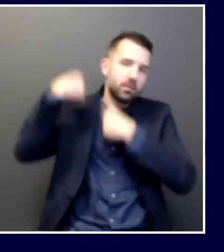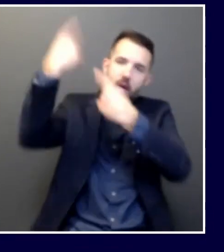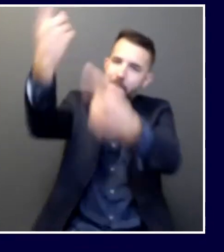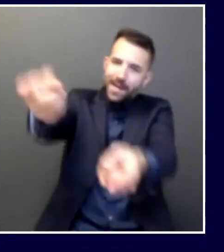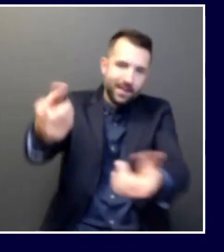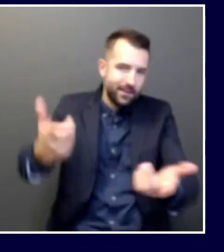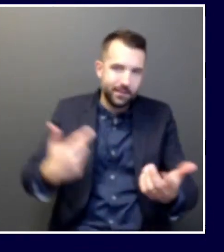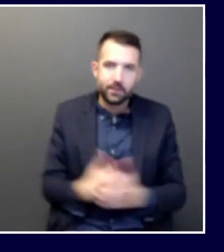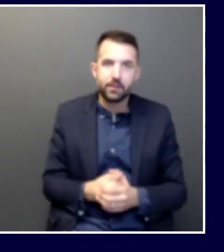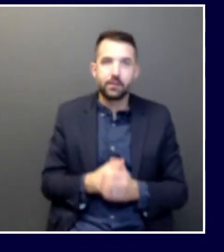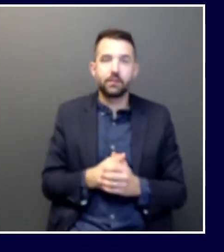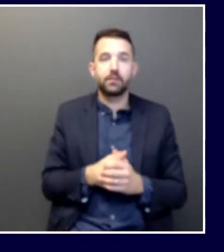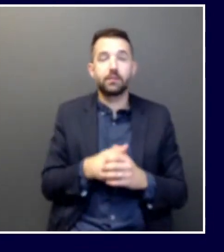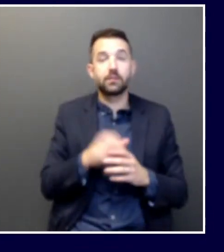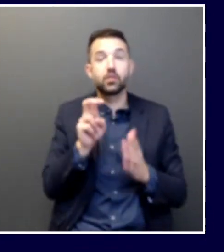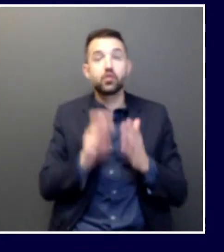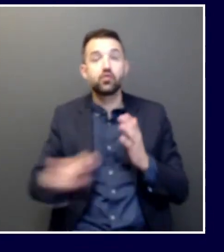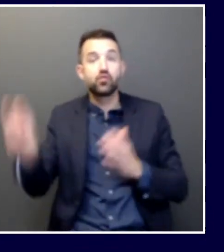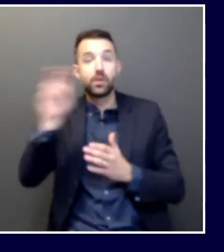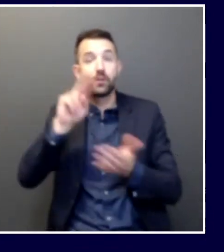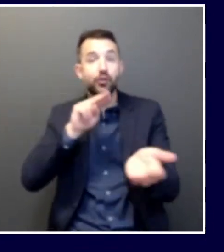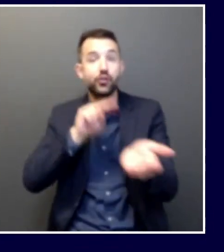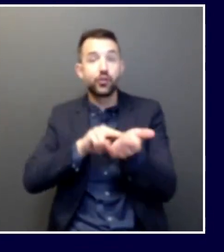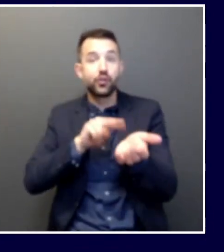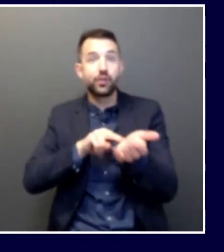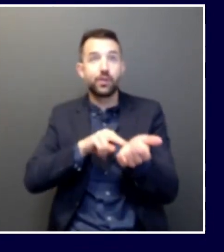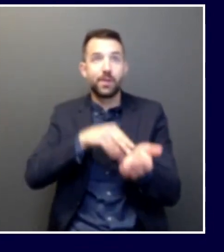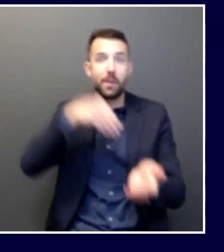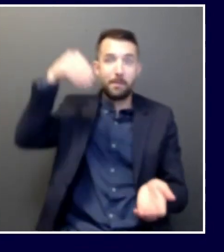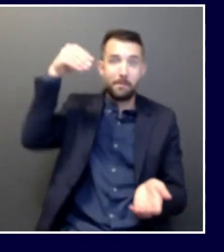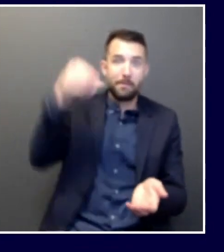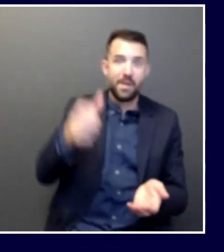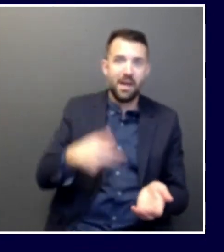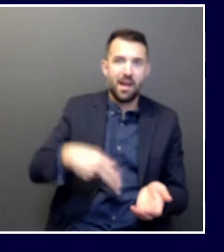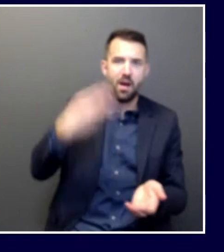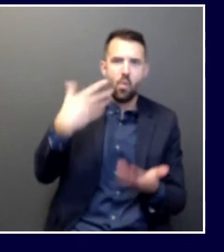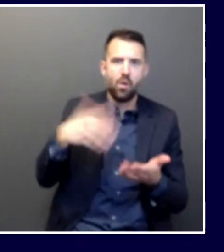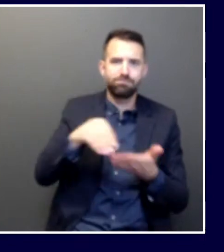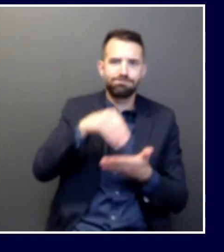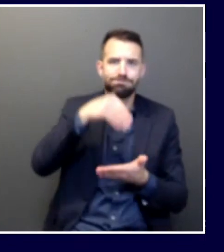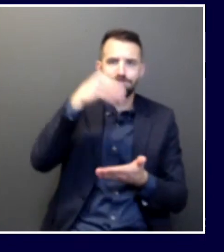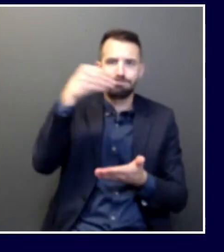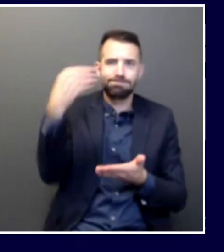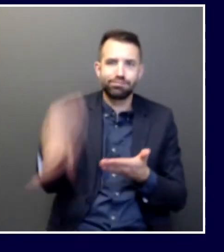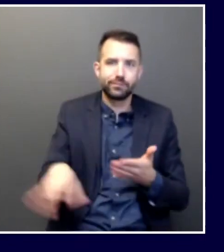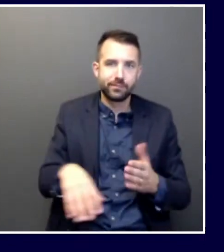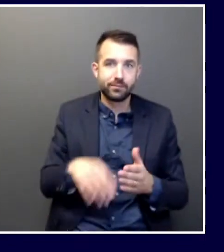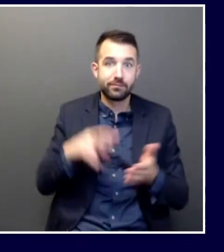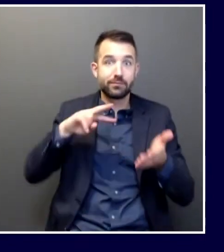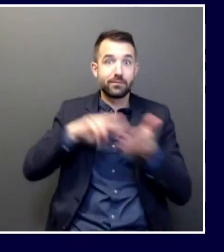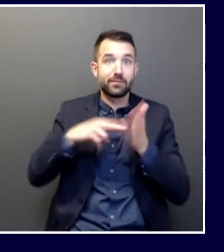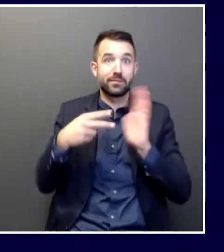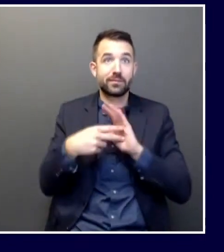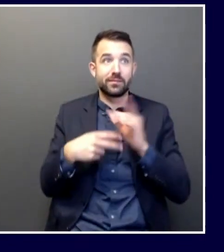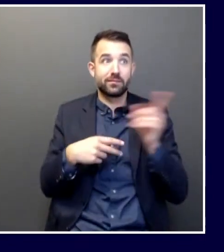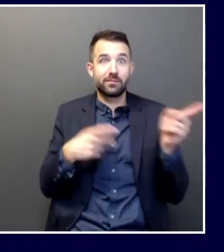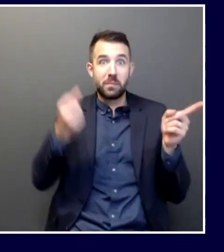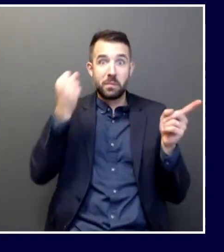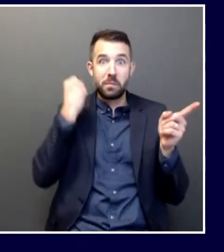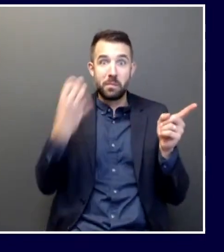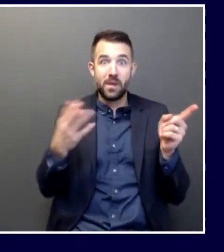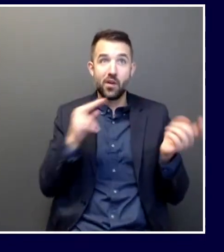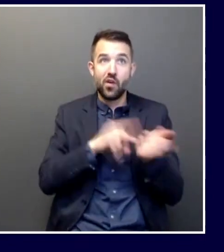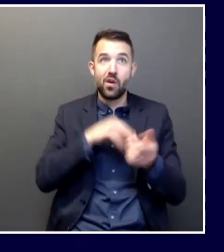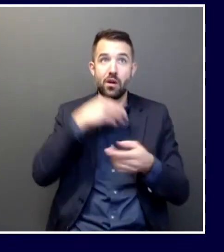at very high rates. So people are changing their employment model. And so we're looking at nurses. We are looking at our kind of